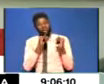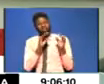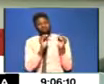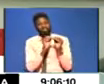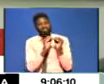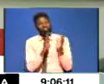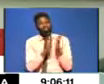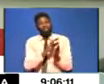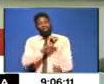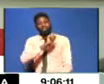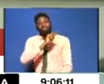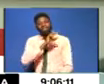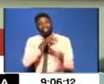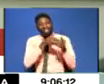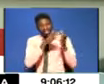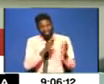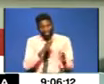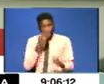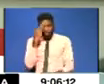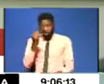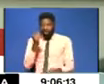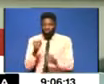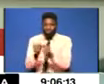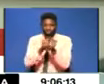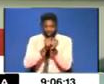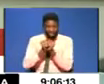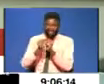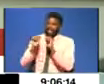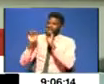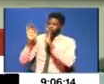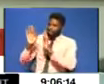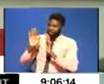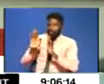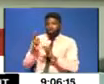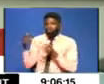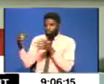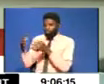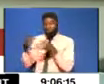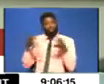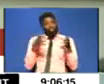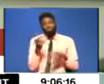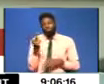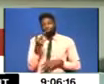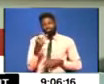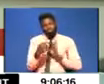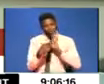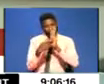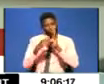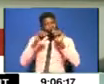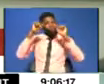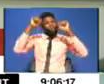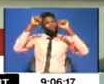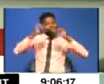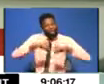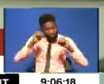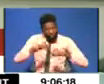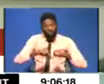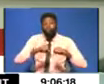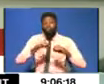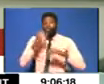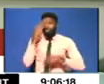for joint political campaigns. The two sides have given the strongest hint yet when the DP attended the ANC